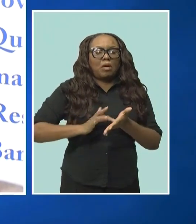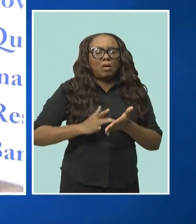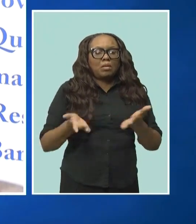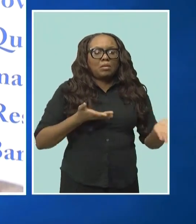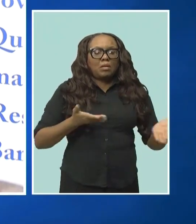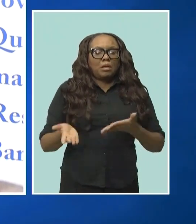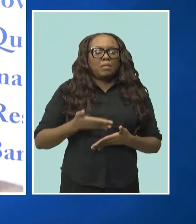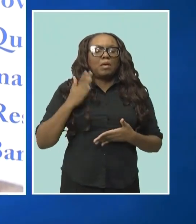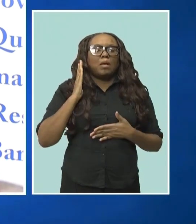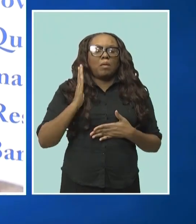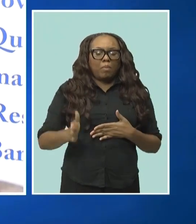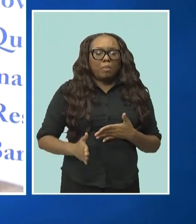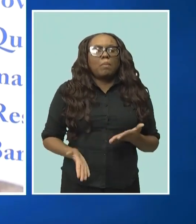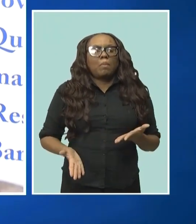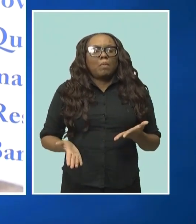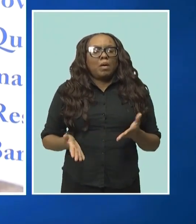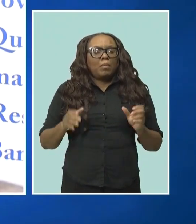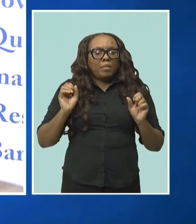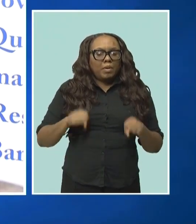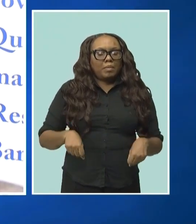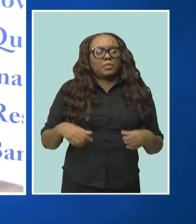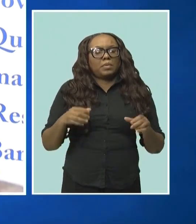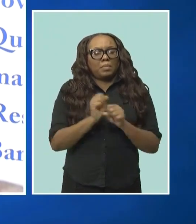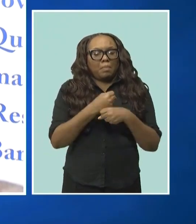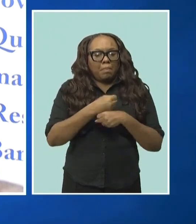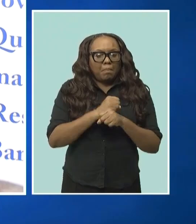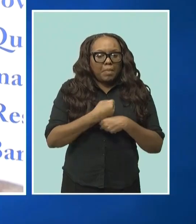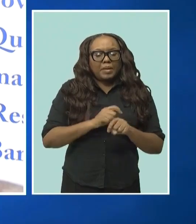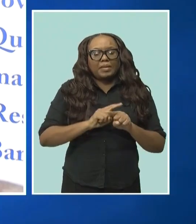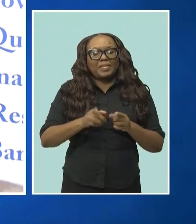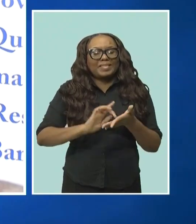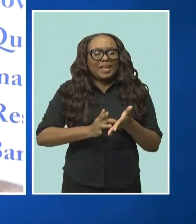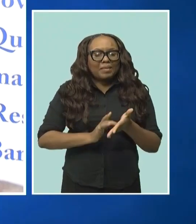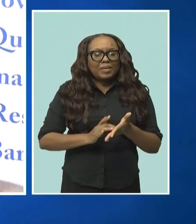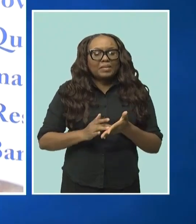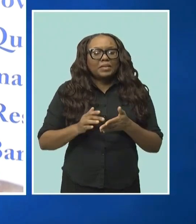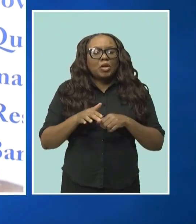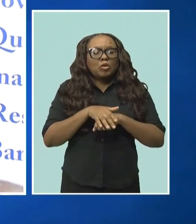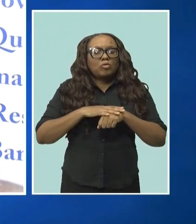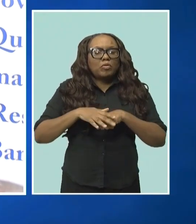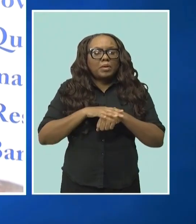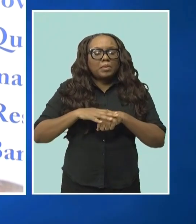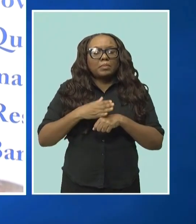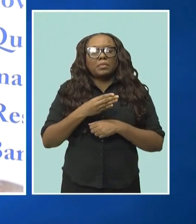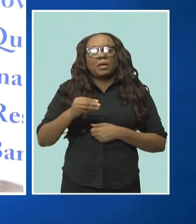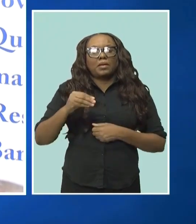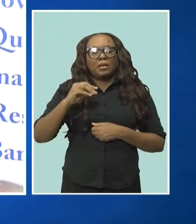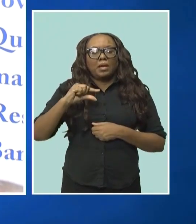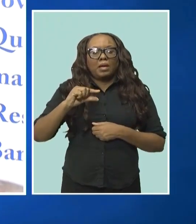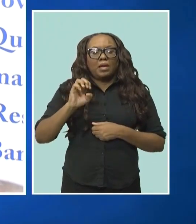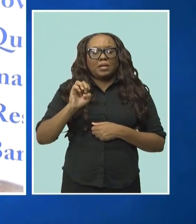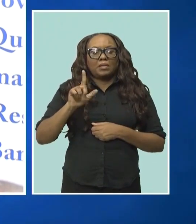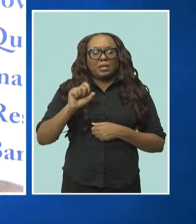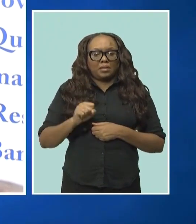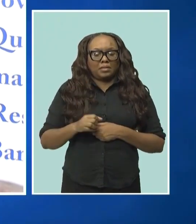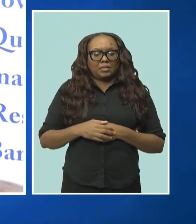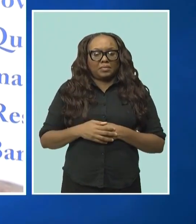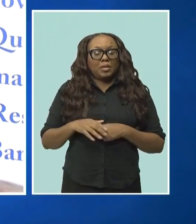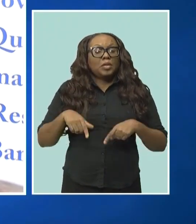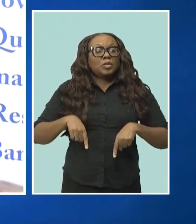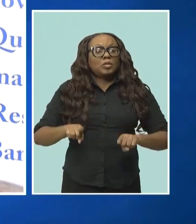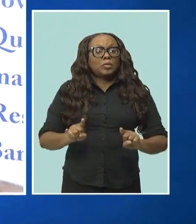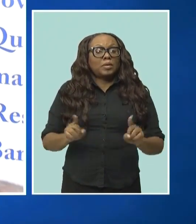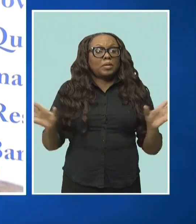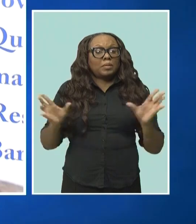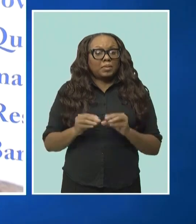product, including tablets, creams, and gels. During the signing ceremony, the acting chief executive officer of the BMCLA, Senator